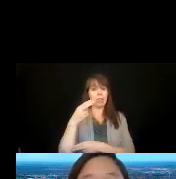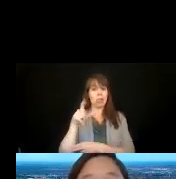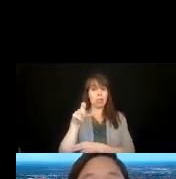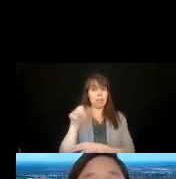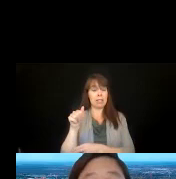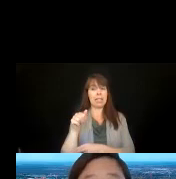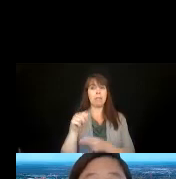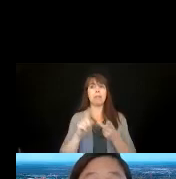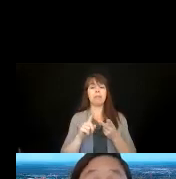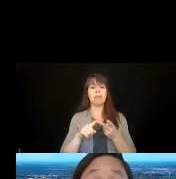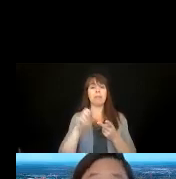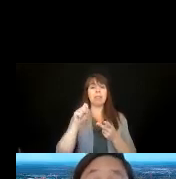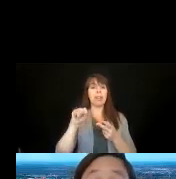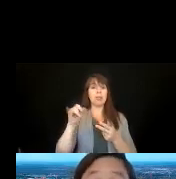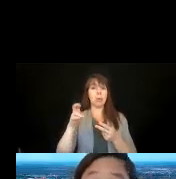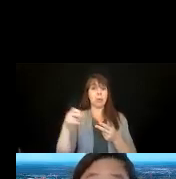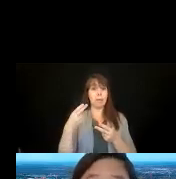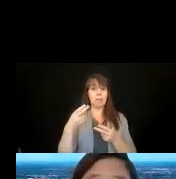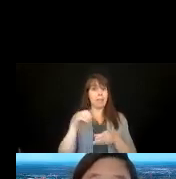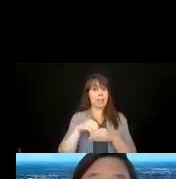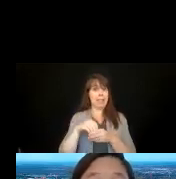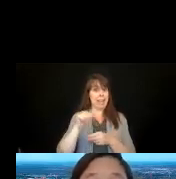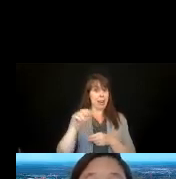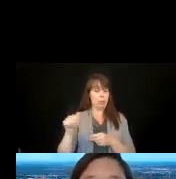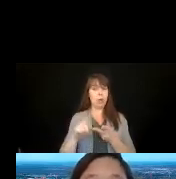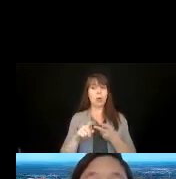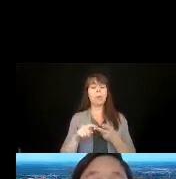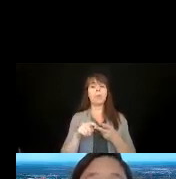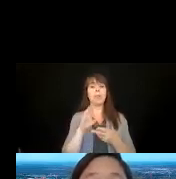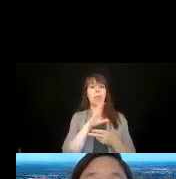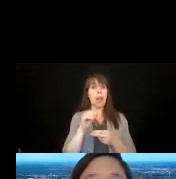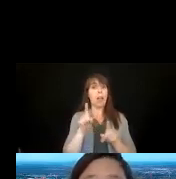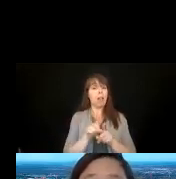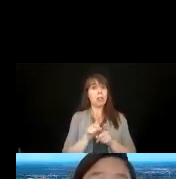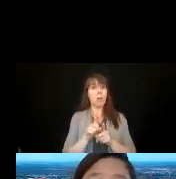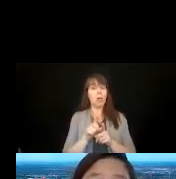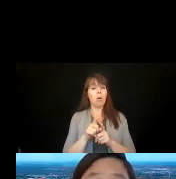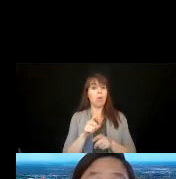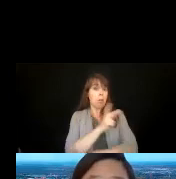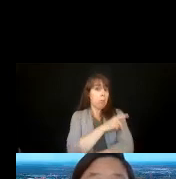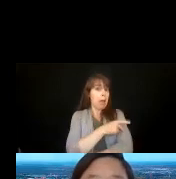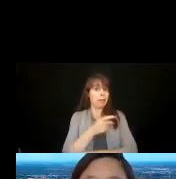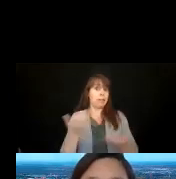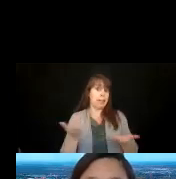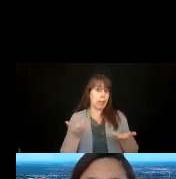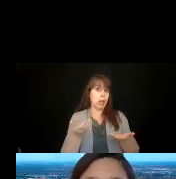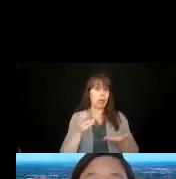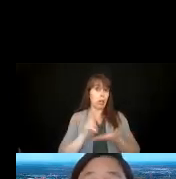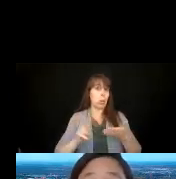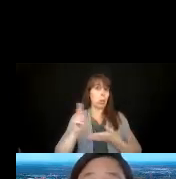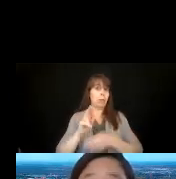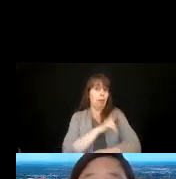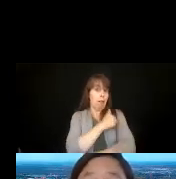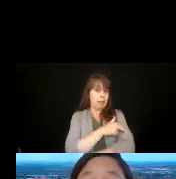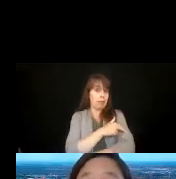patients at the St. Joseph Mercy Ann Arbor campus. And we have patients also here at University Hospital,